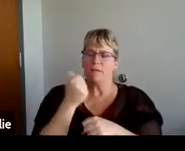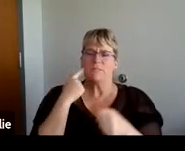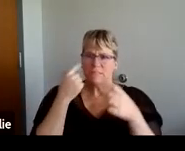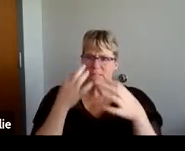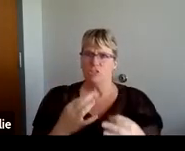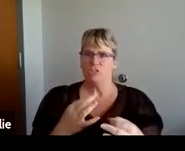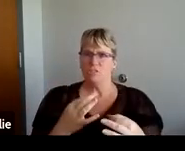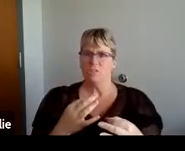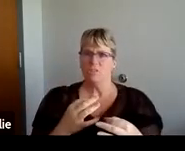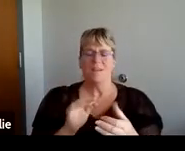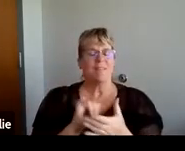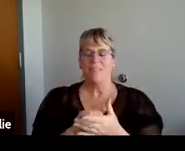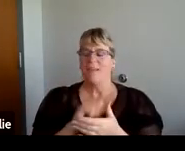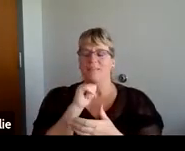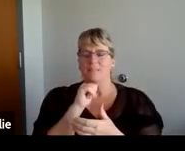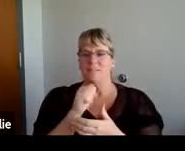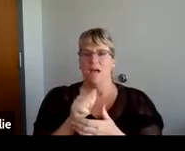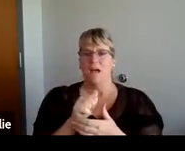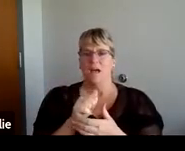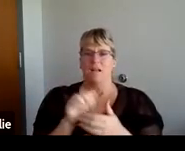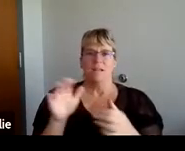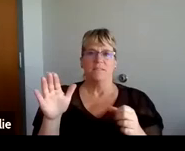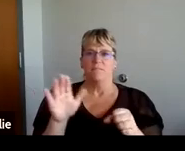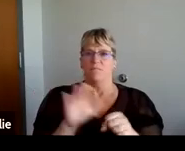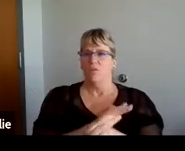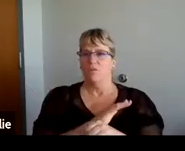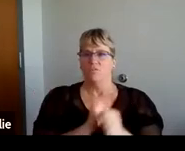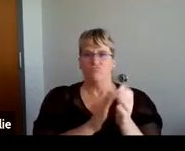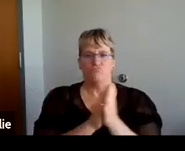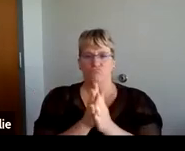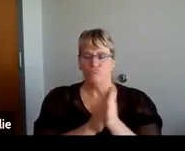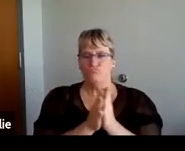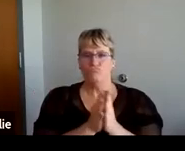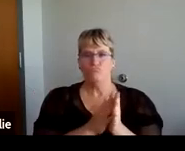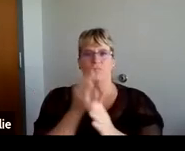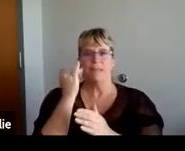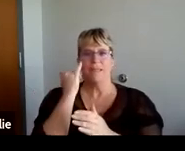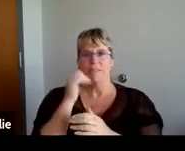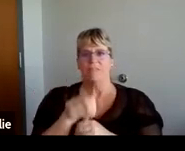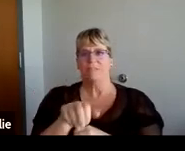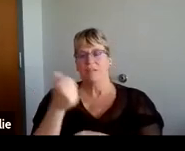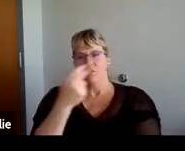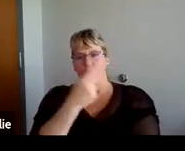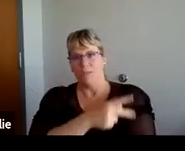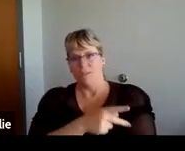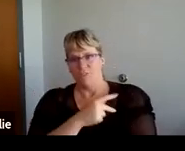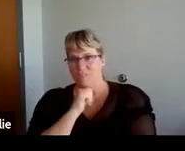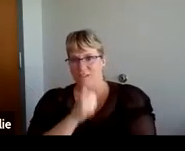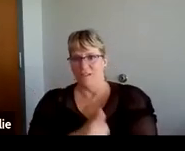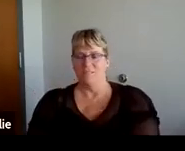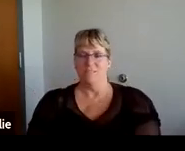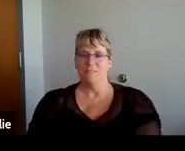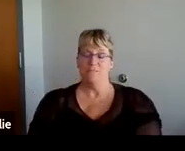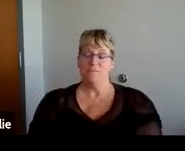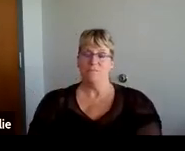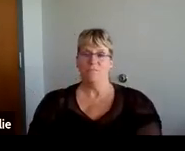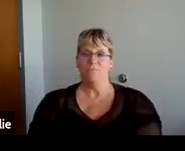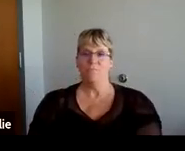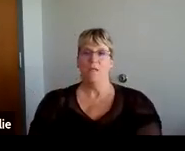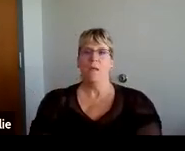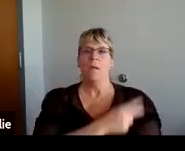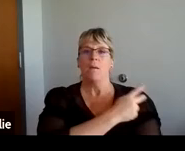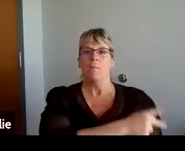decisions is not as full and robust as it might be in another patient. Patients